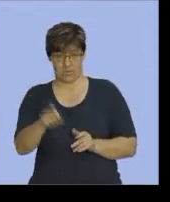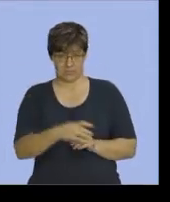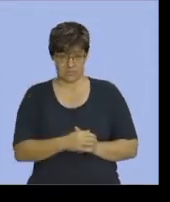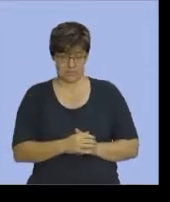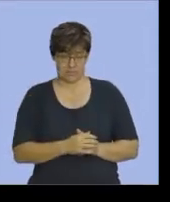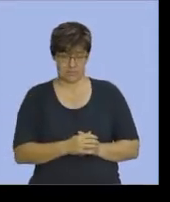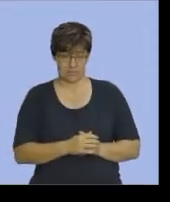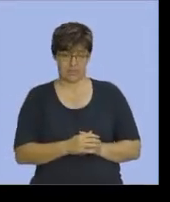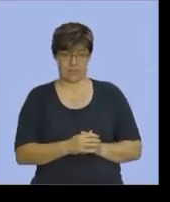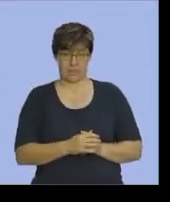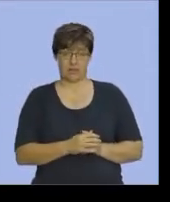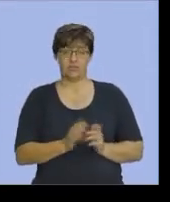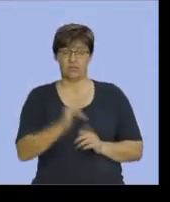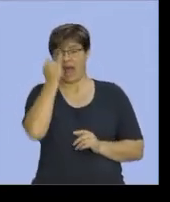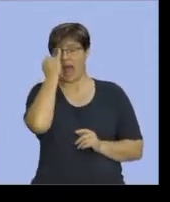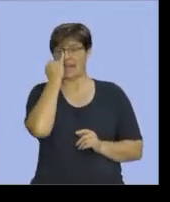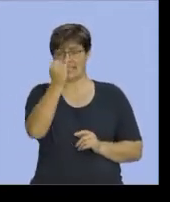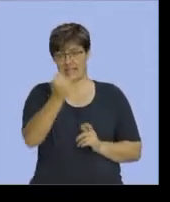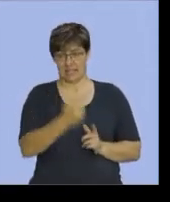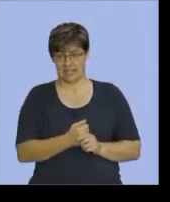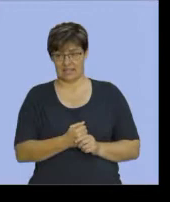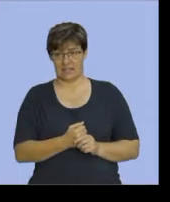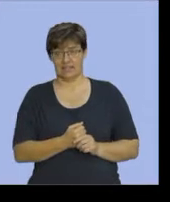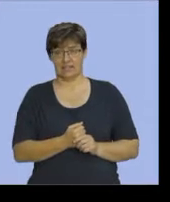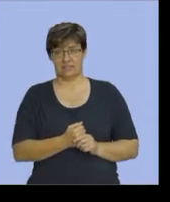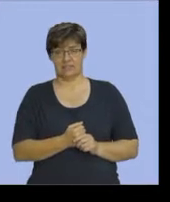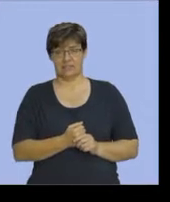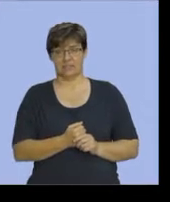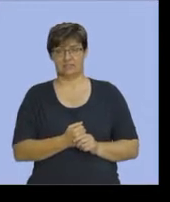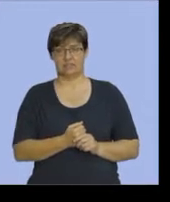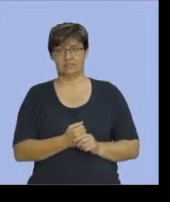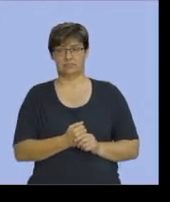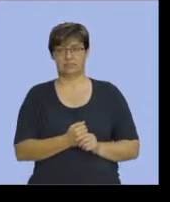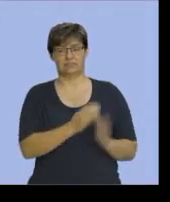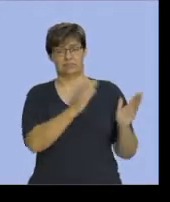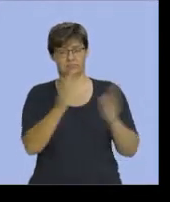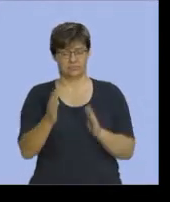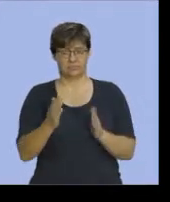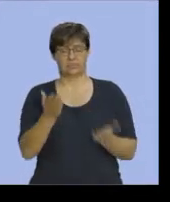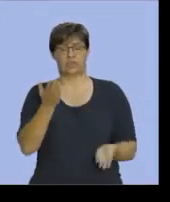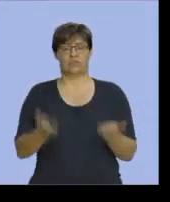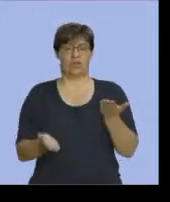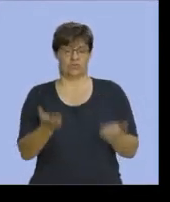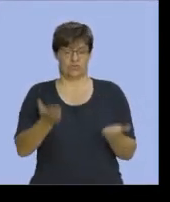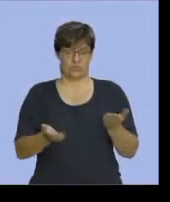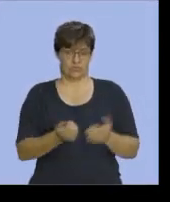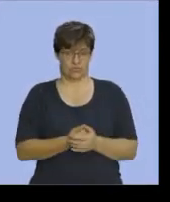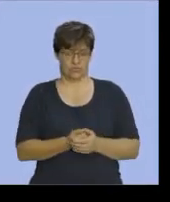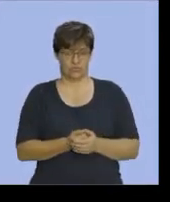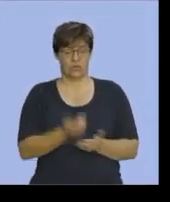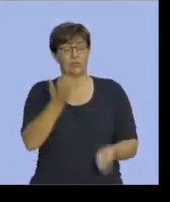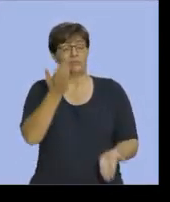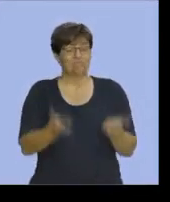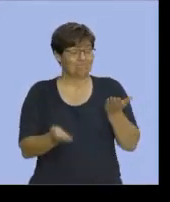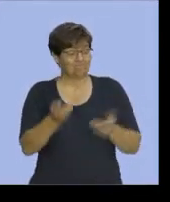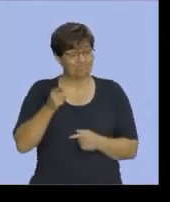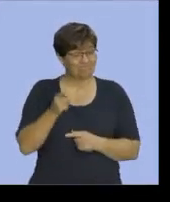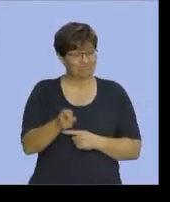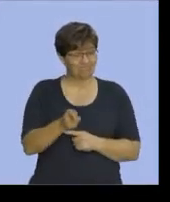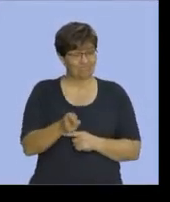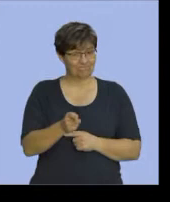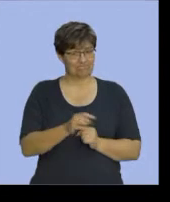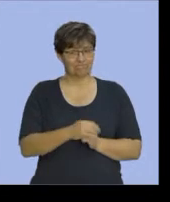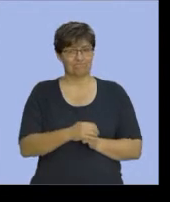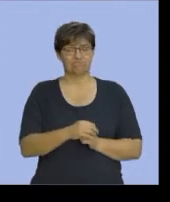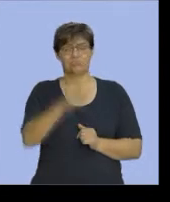Now, that's the big idea of what we've looked at, right? So now we're going to look at ratios. And in terms of ratios,